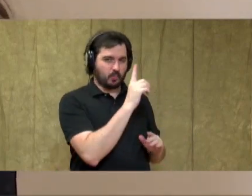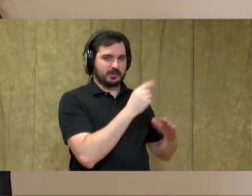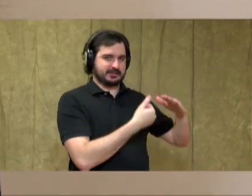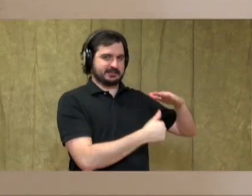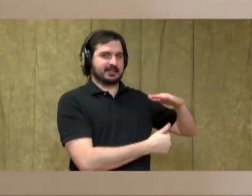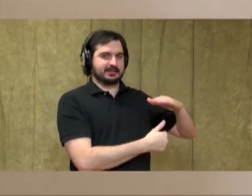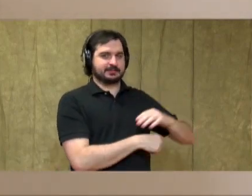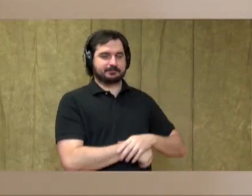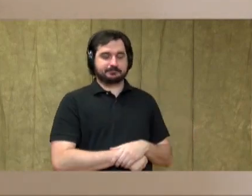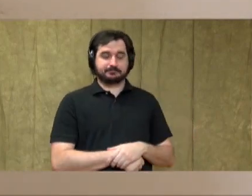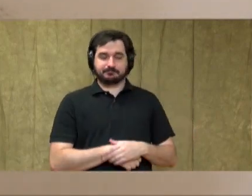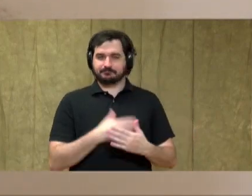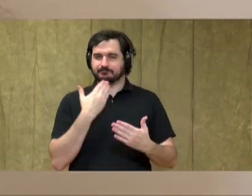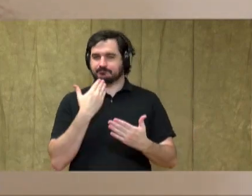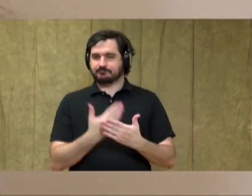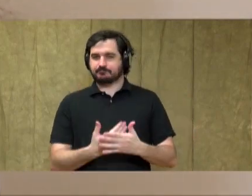good.